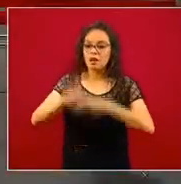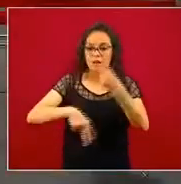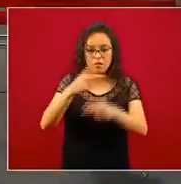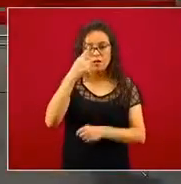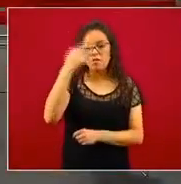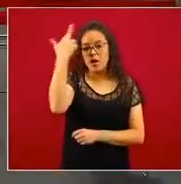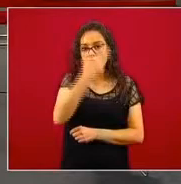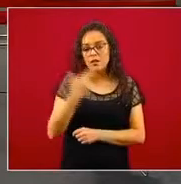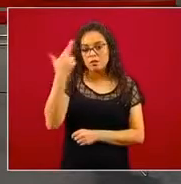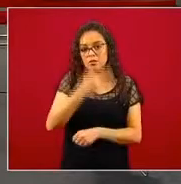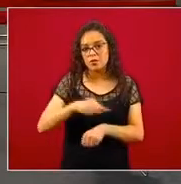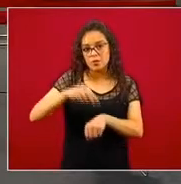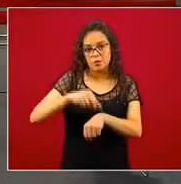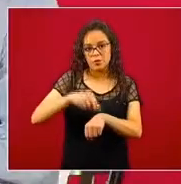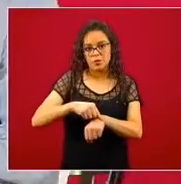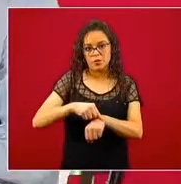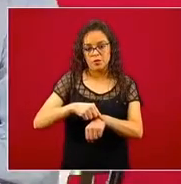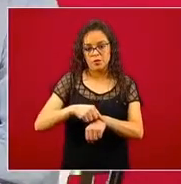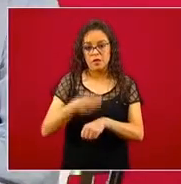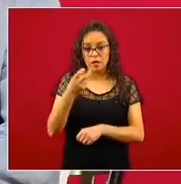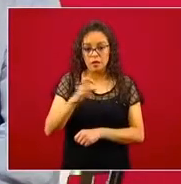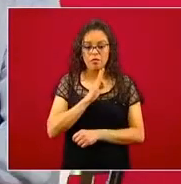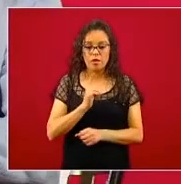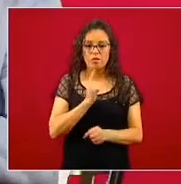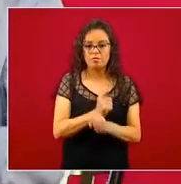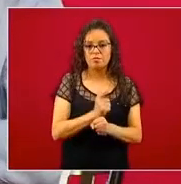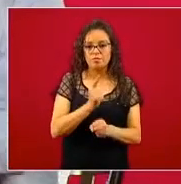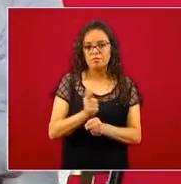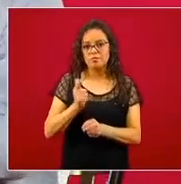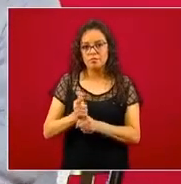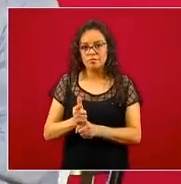and please go see a doctor.